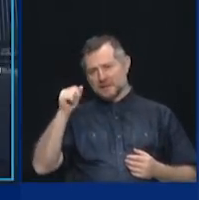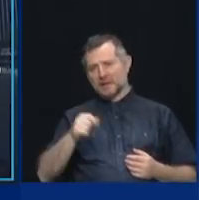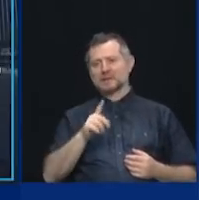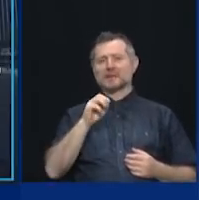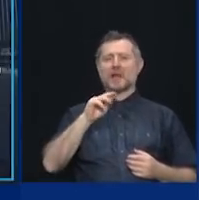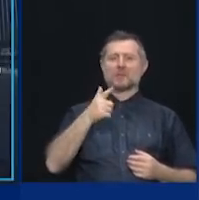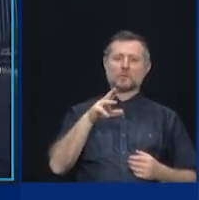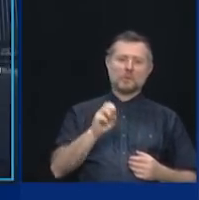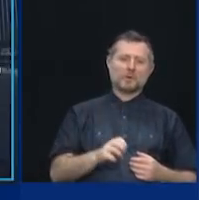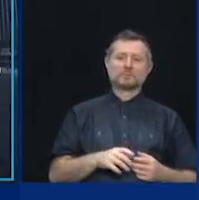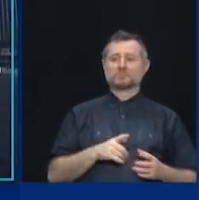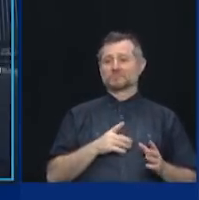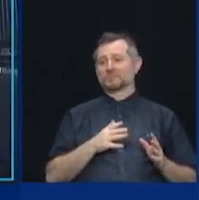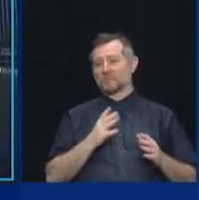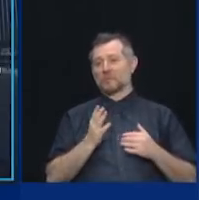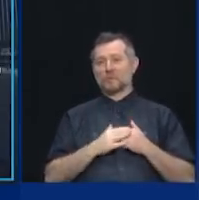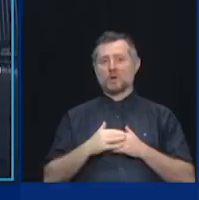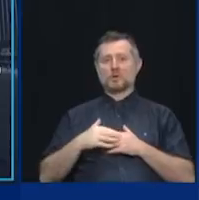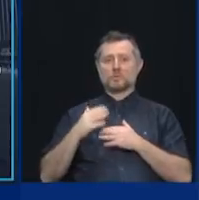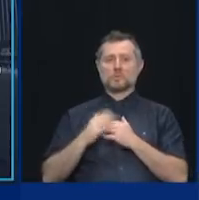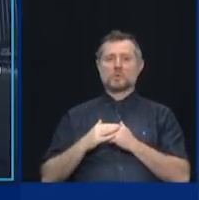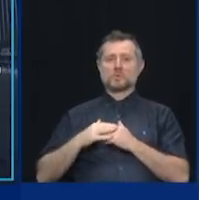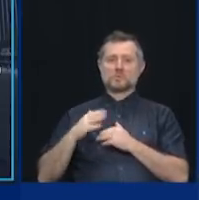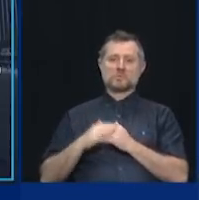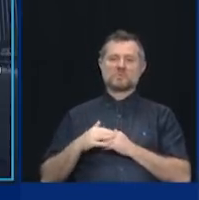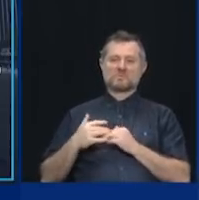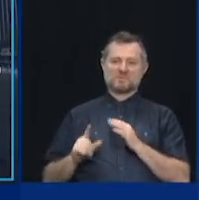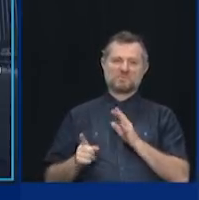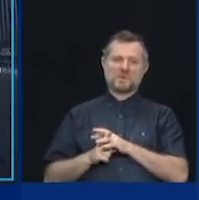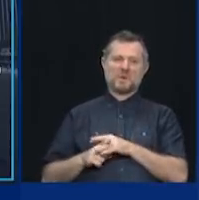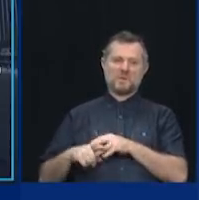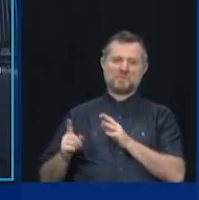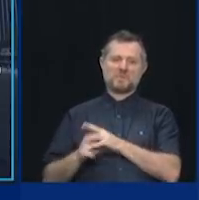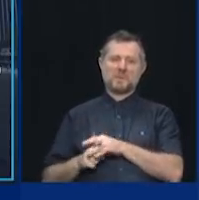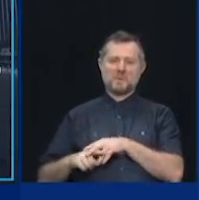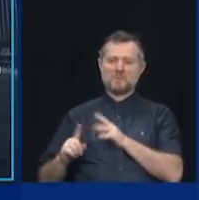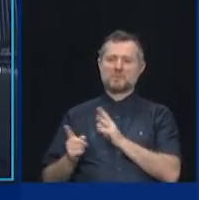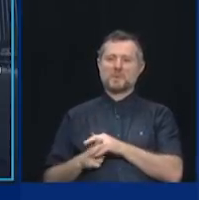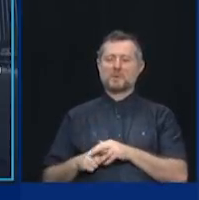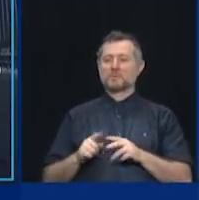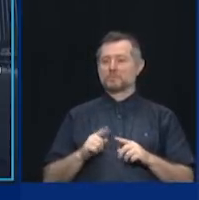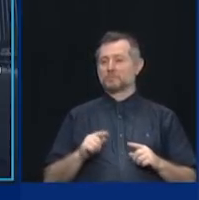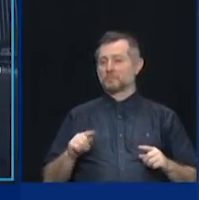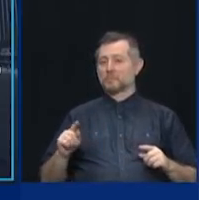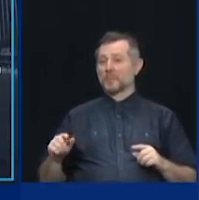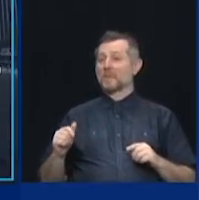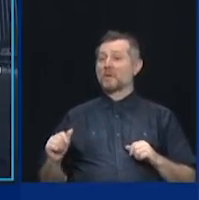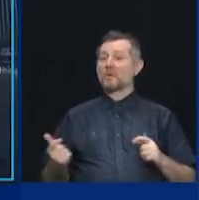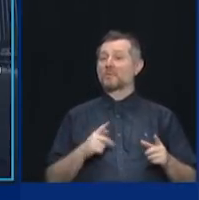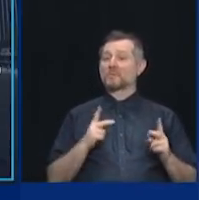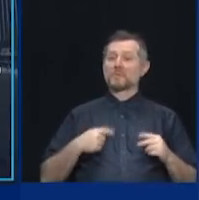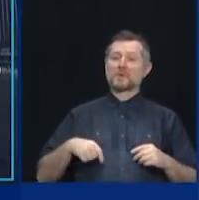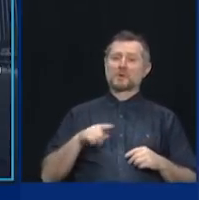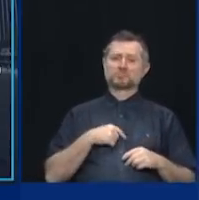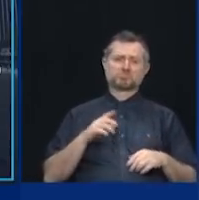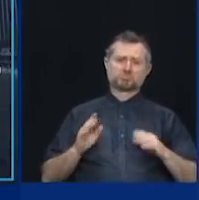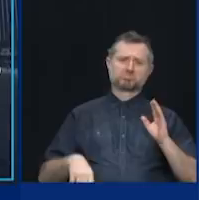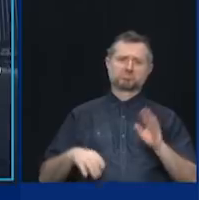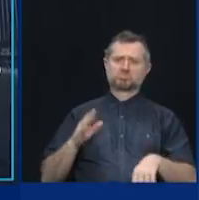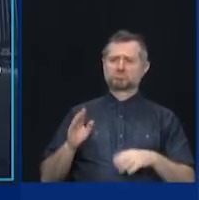Warning after warning after warning after warning. Everybody missed it every time. It's